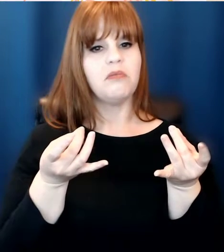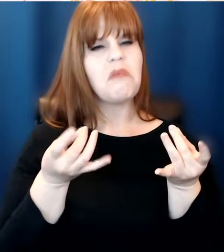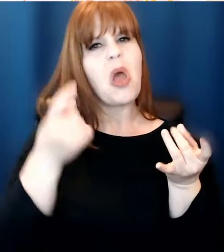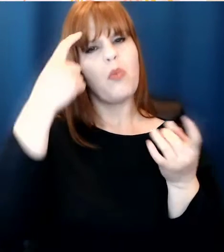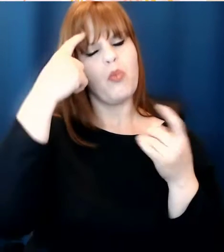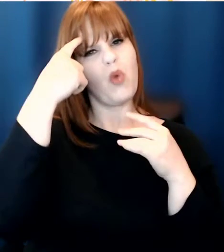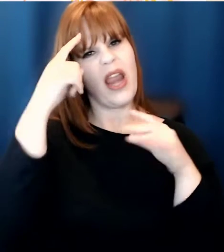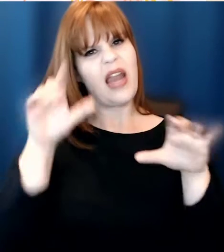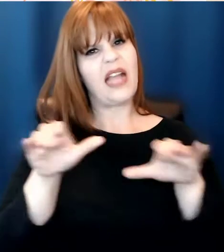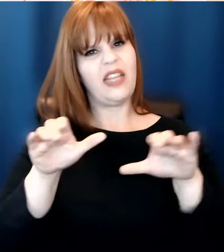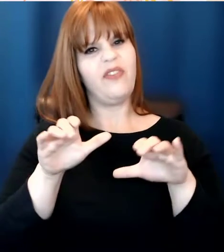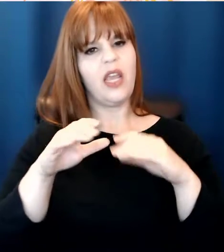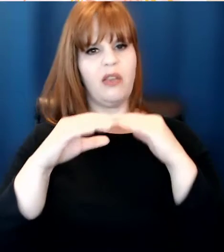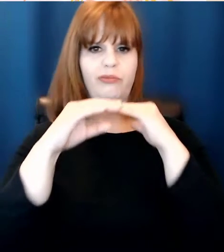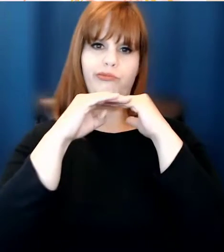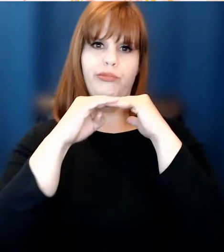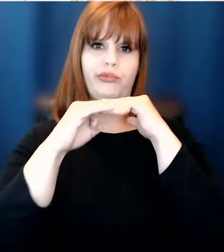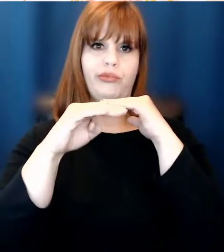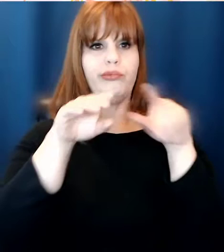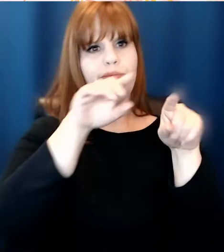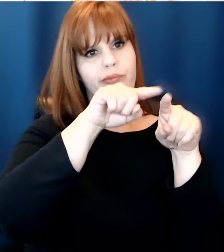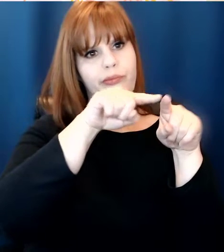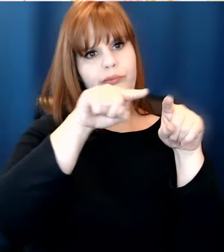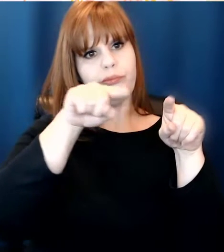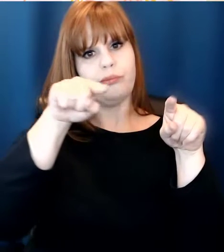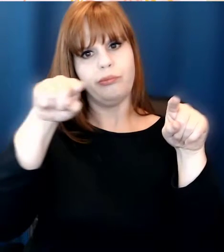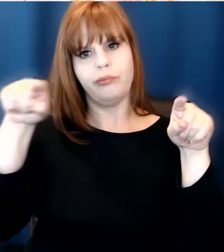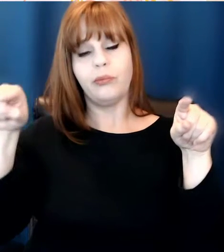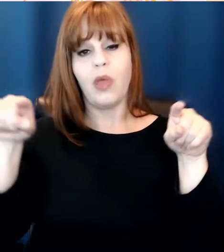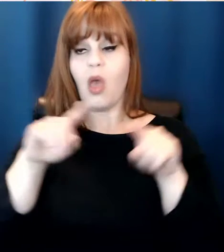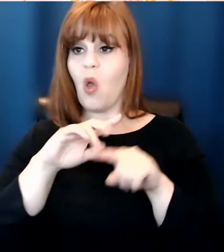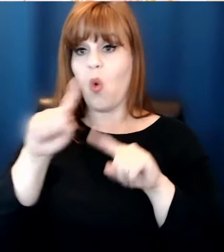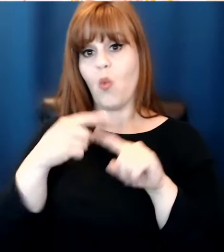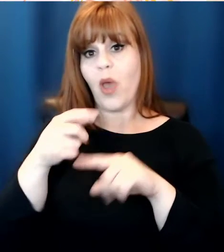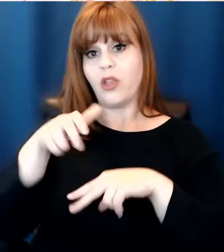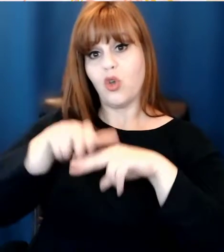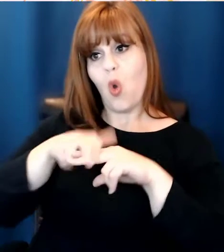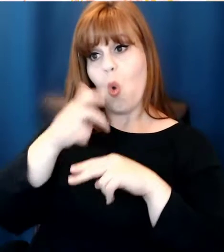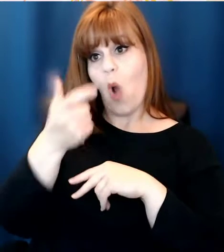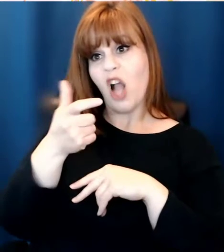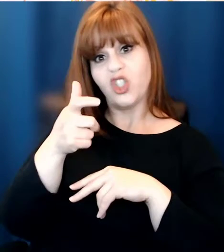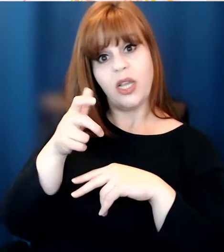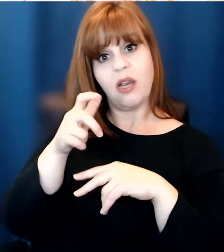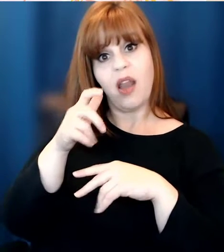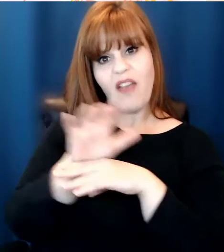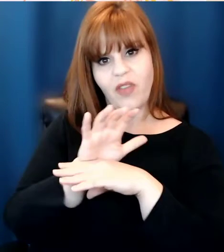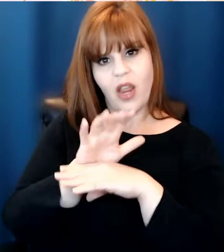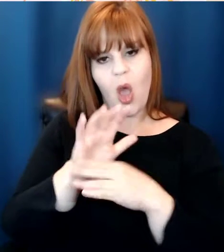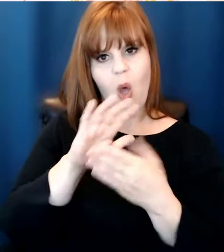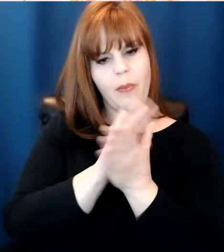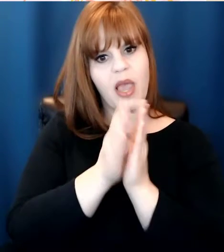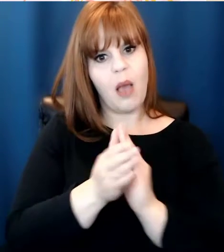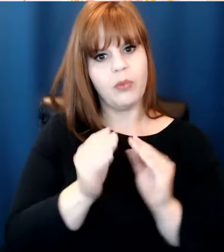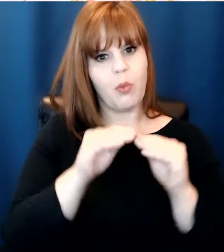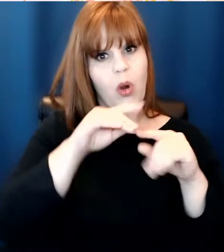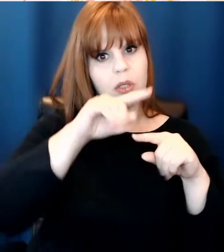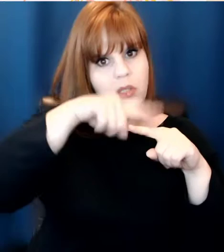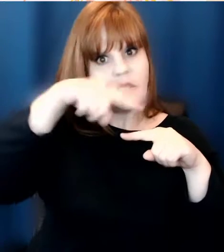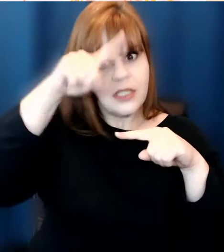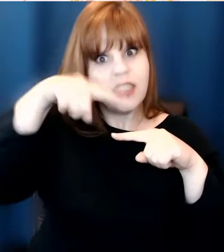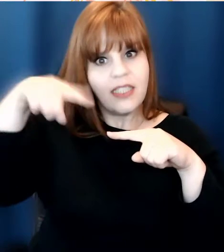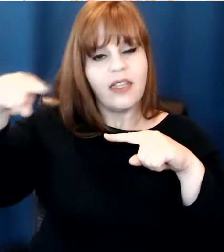fairly flat. But then, obviously, when you're watching a video, gets a lot more choppy, which indicates